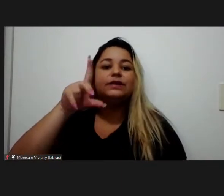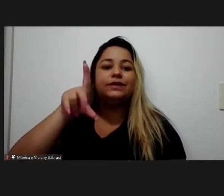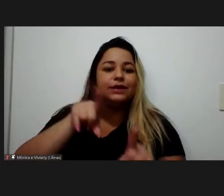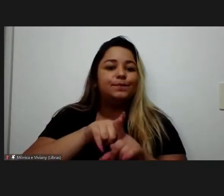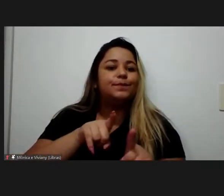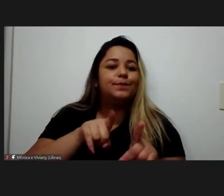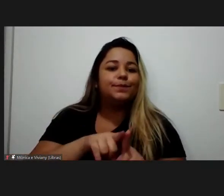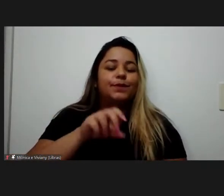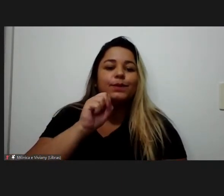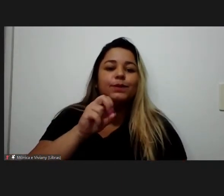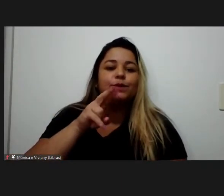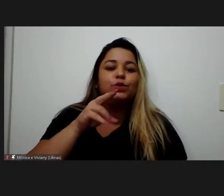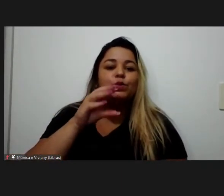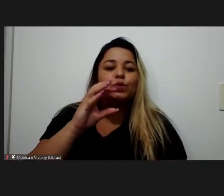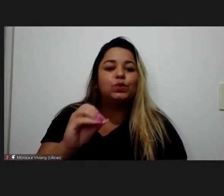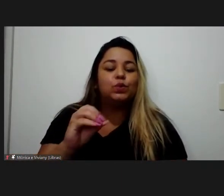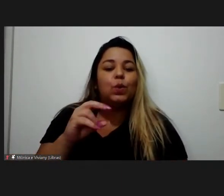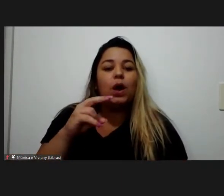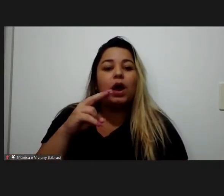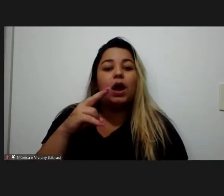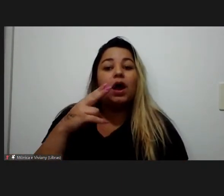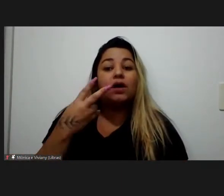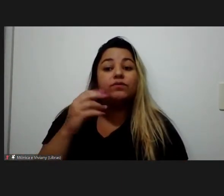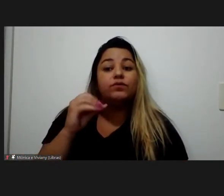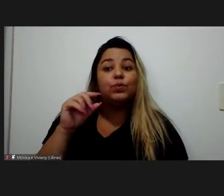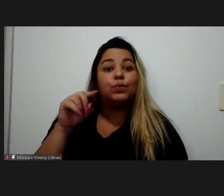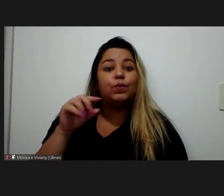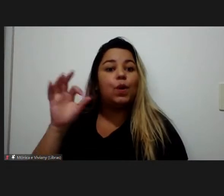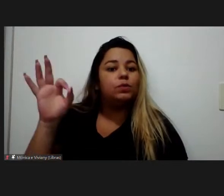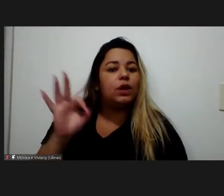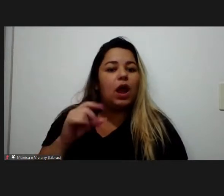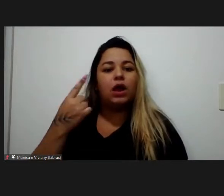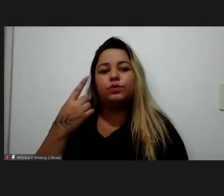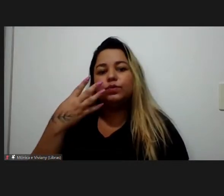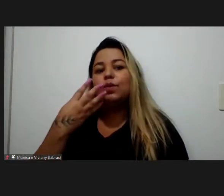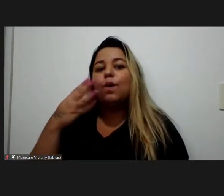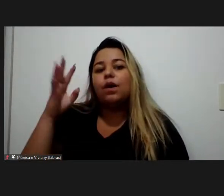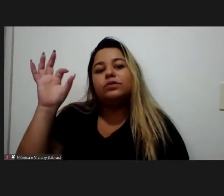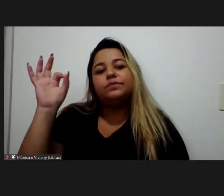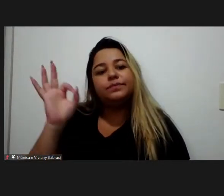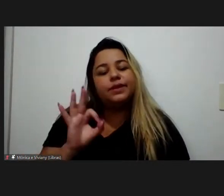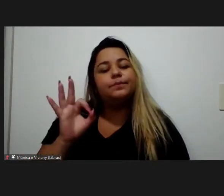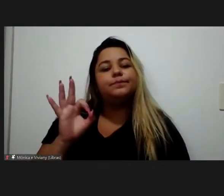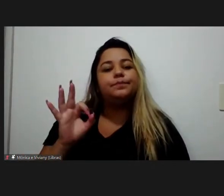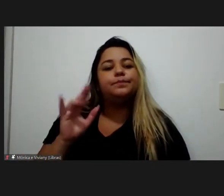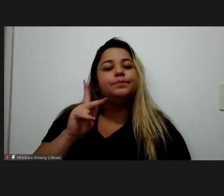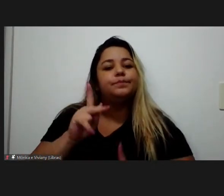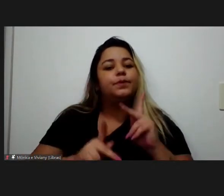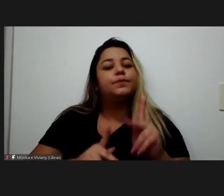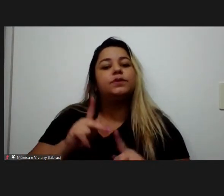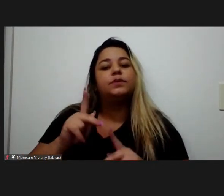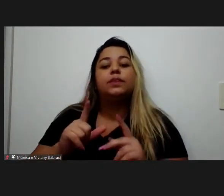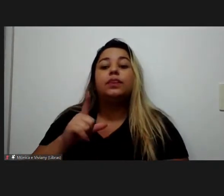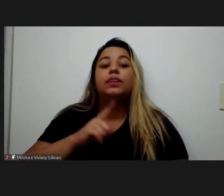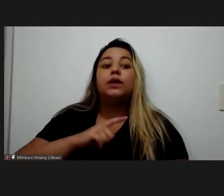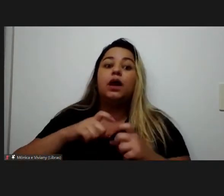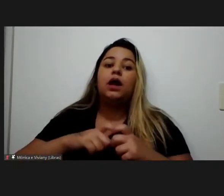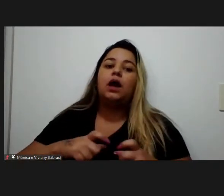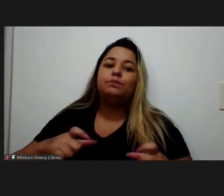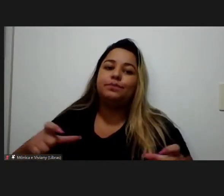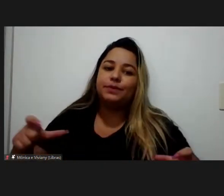the consume of drinks, sugar drinks, to